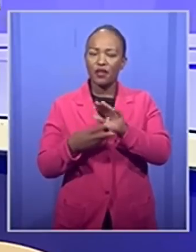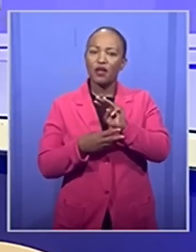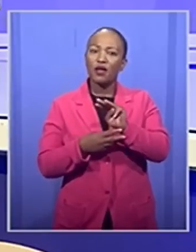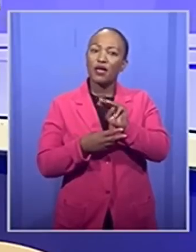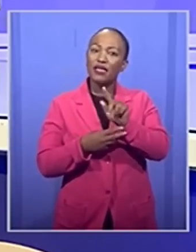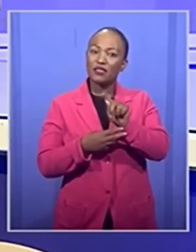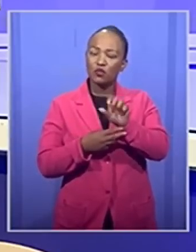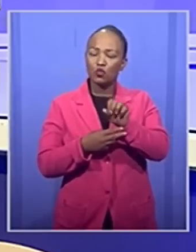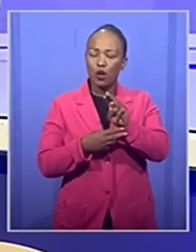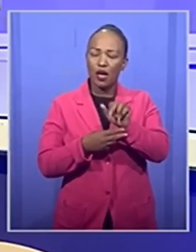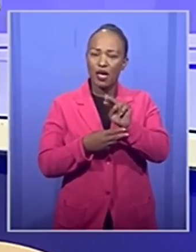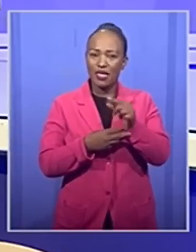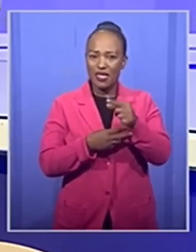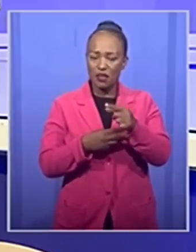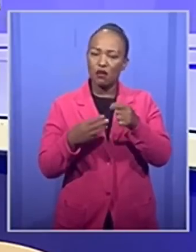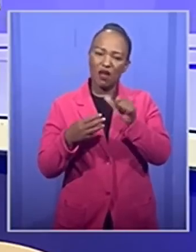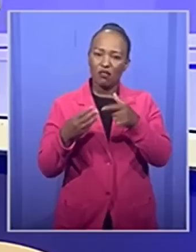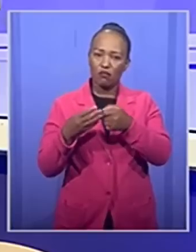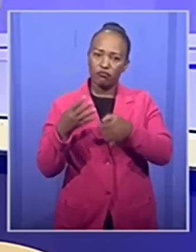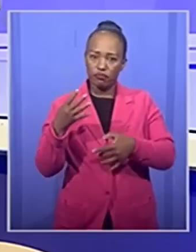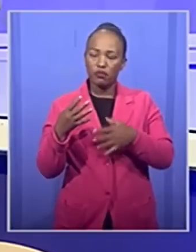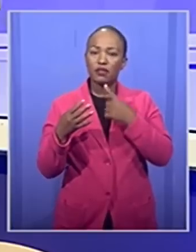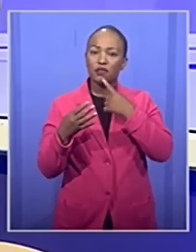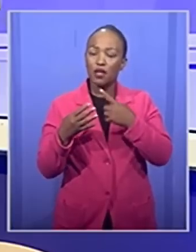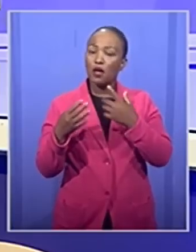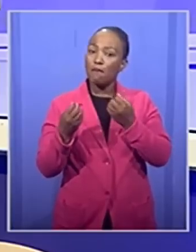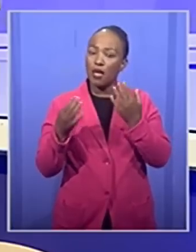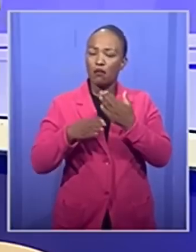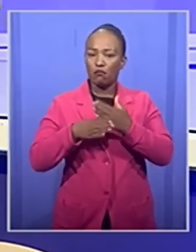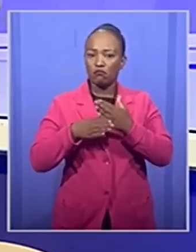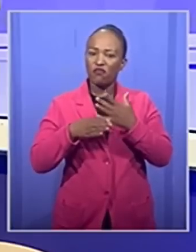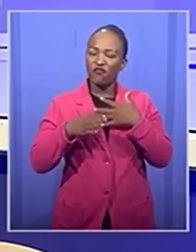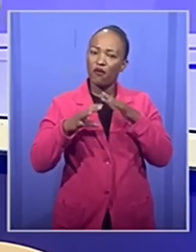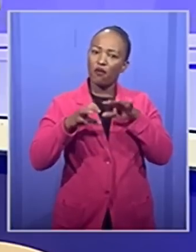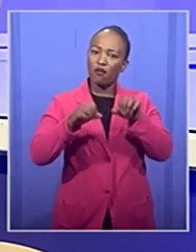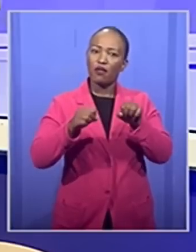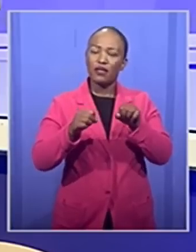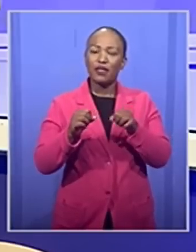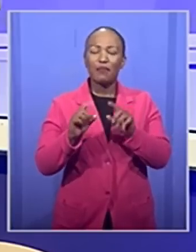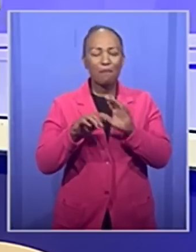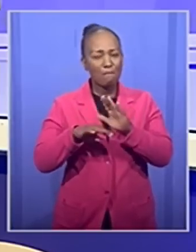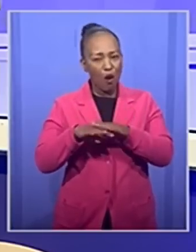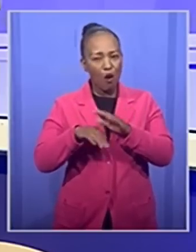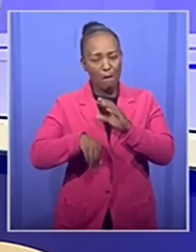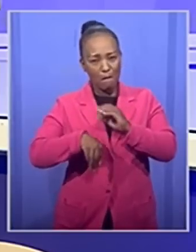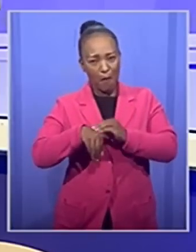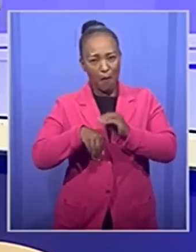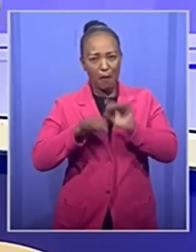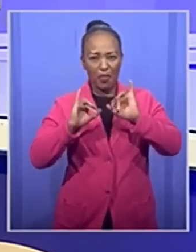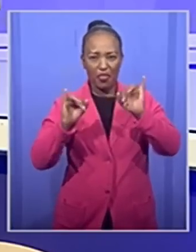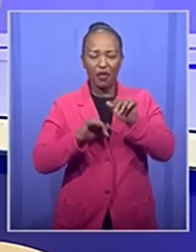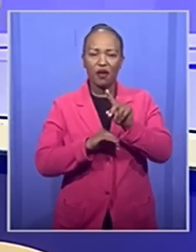le bjalo kgoro e re go sana le mošomo o montši wo o swanetšego go dirwa ka mmasepaleng wa selegae wa Ditsobotla